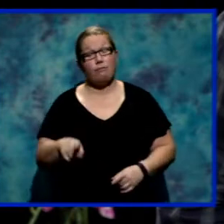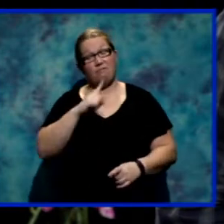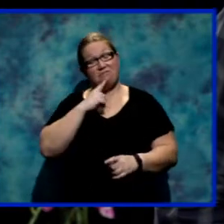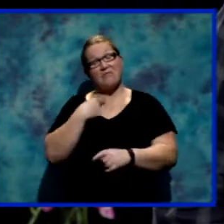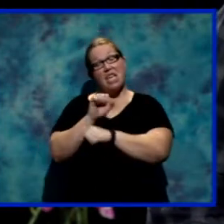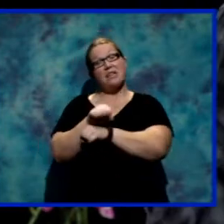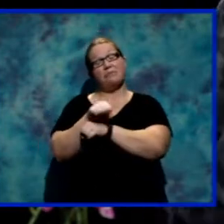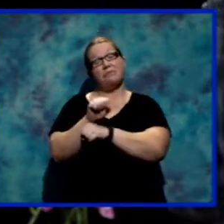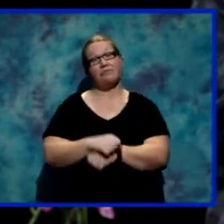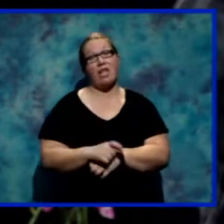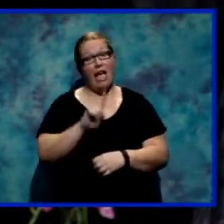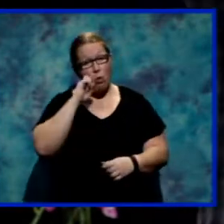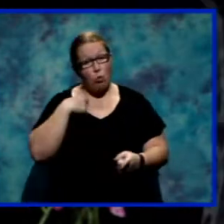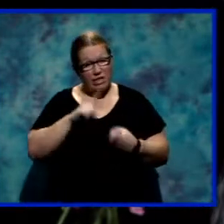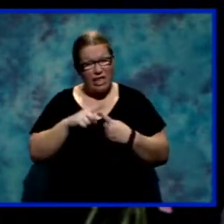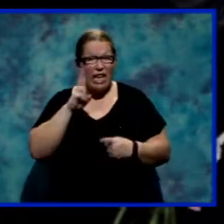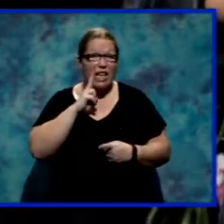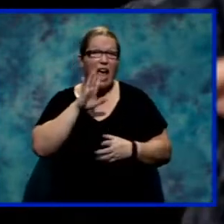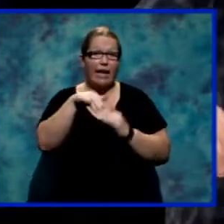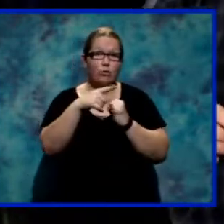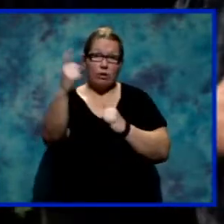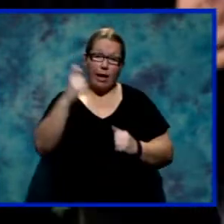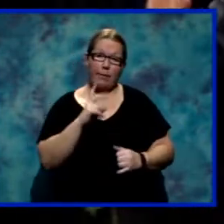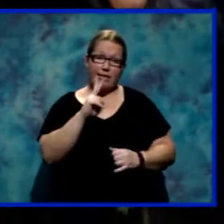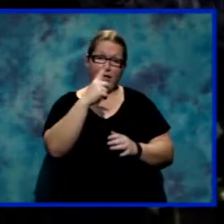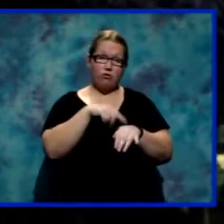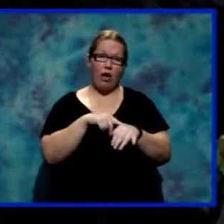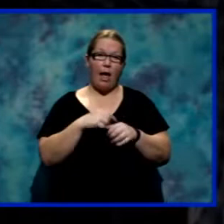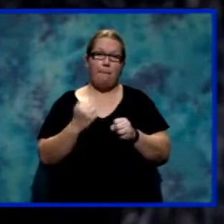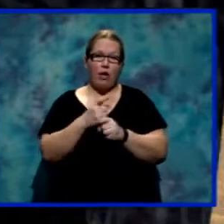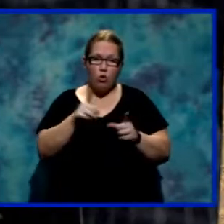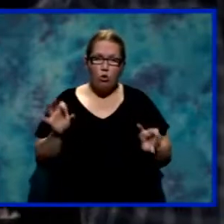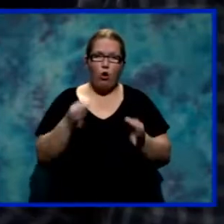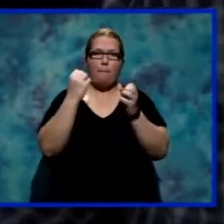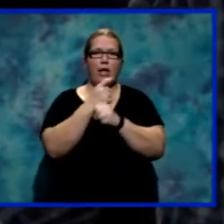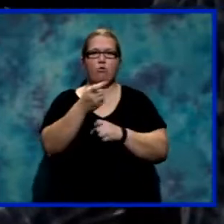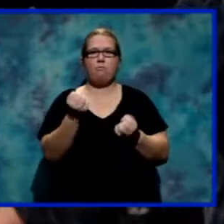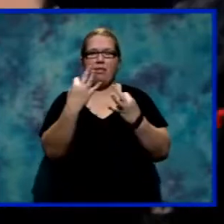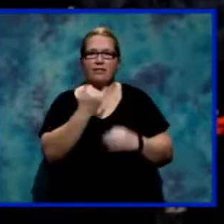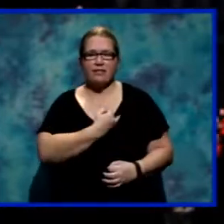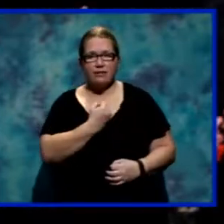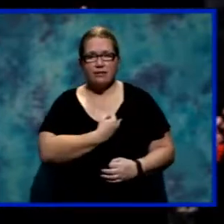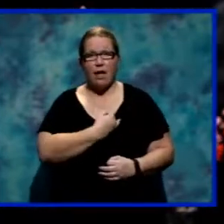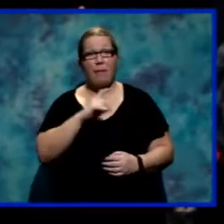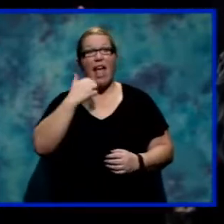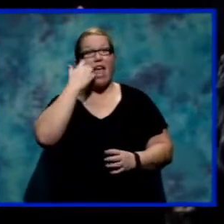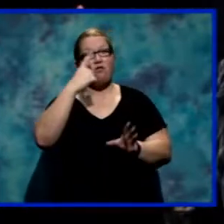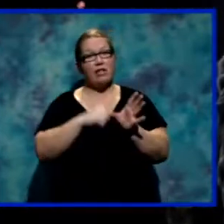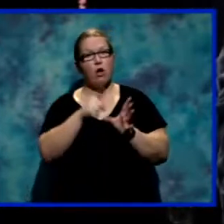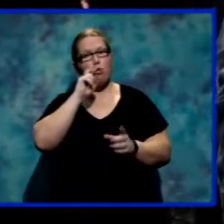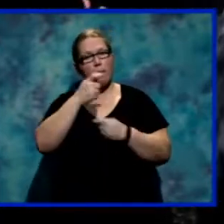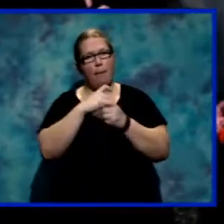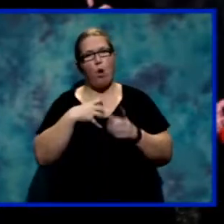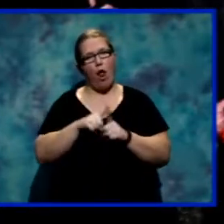is. He'll keep cleaning you up until he comes a second time and glorifies you and makes you sinless and perfect. But every day you'll become more like